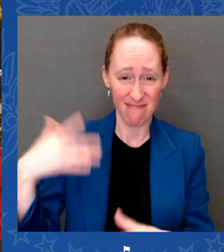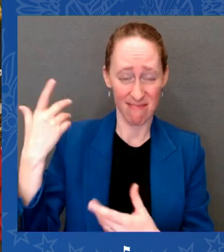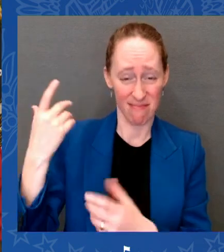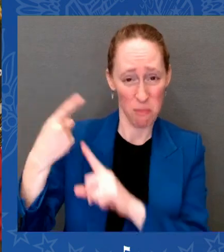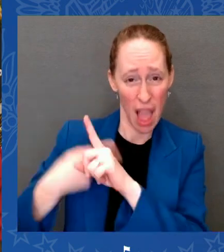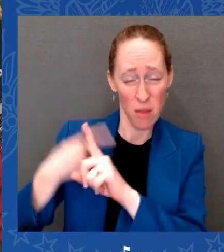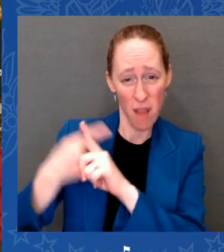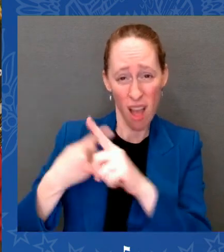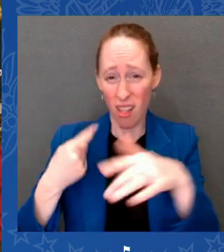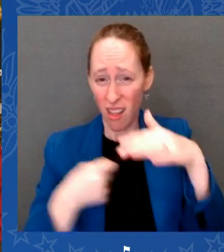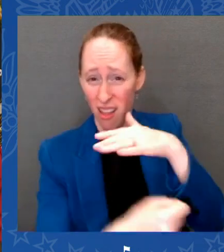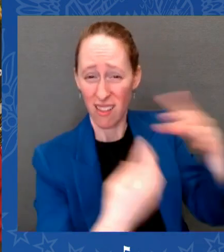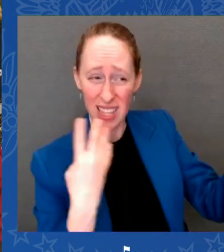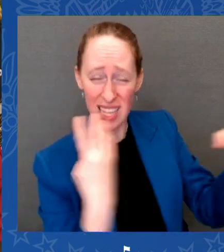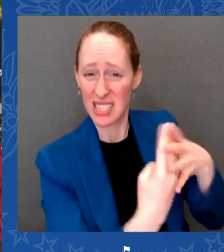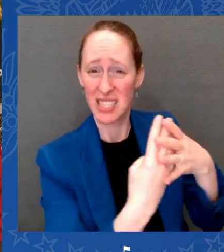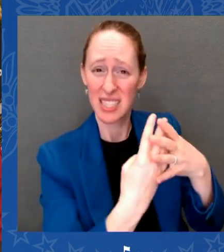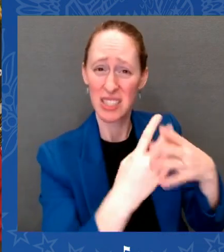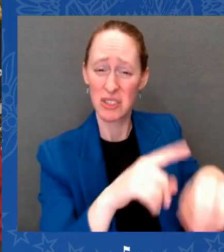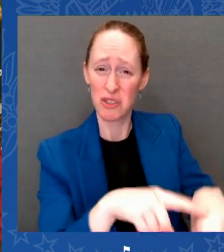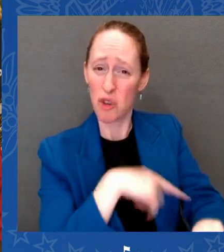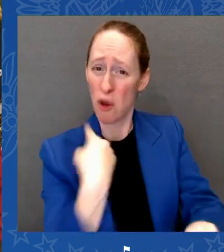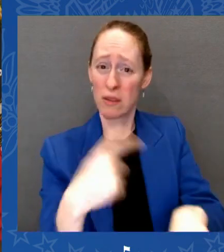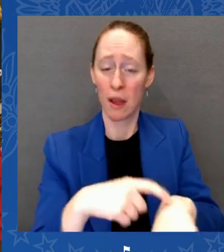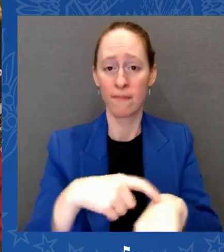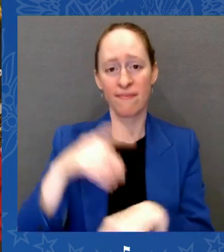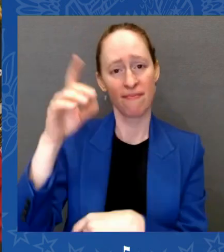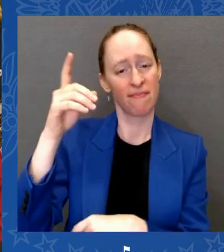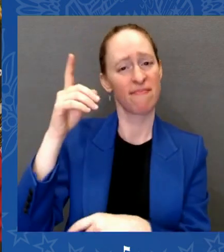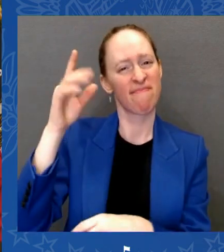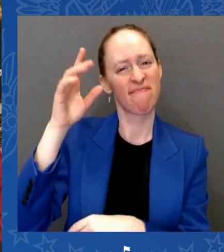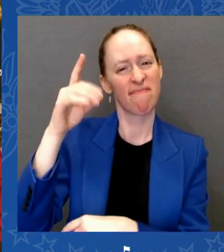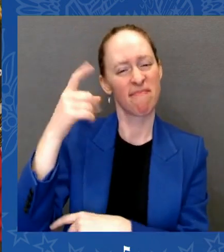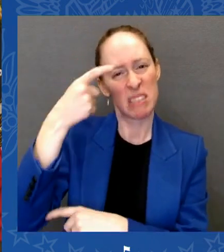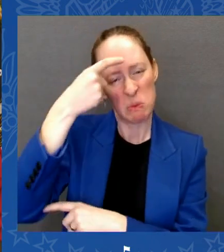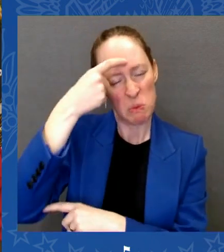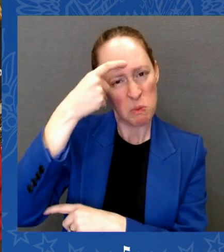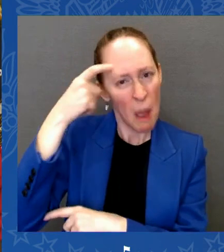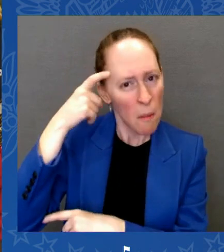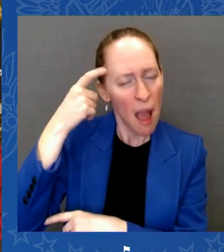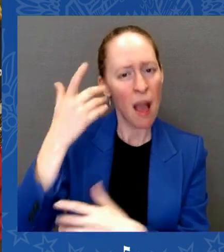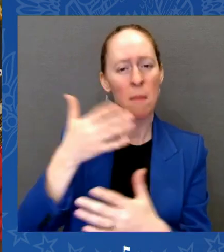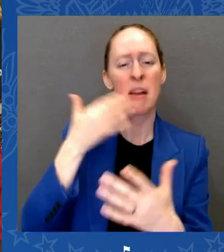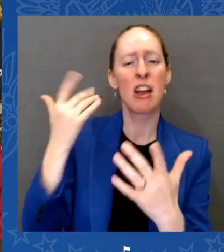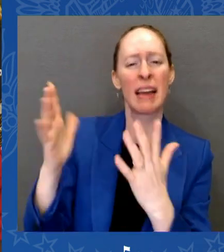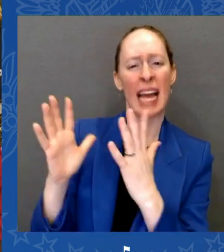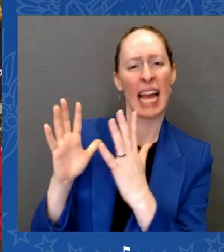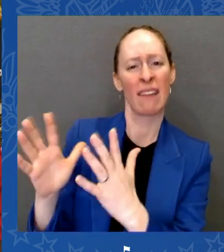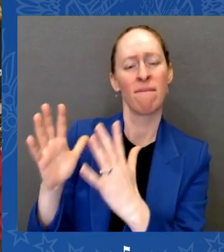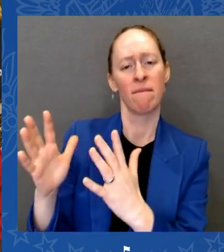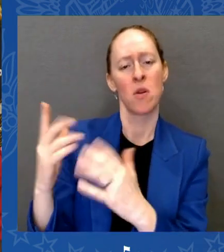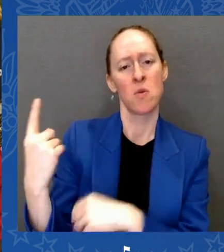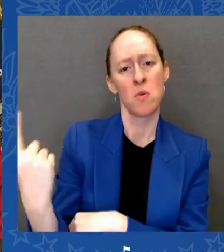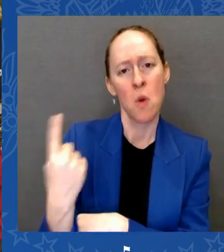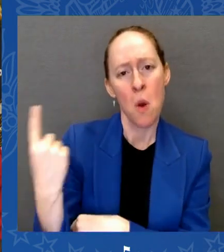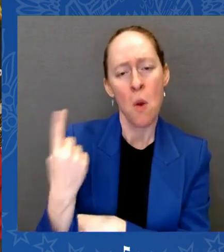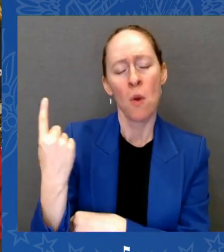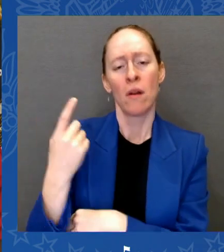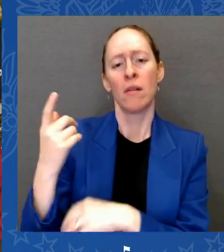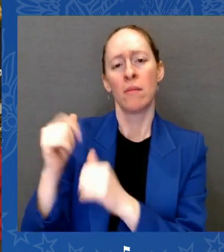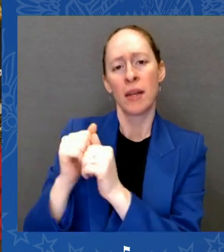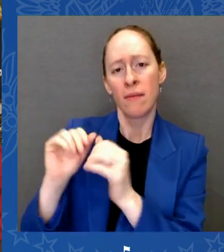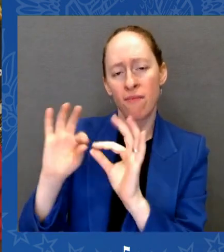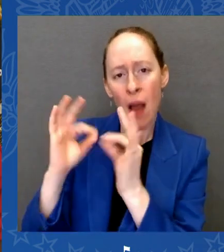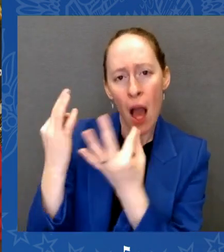and time with her loved ones to recover and heal from her time being wrongfully detained. Brittany is an